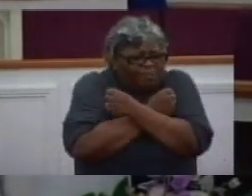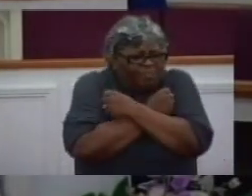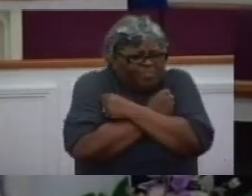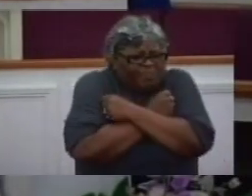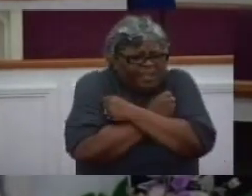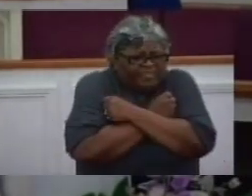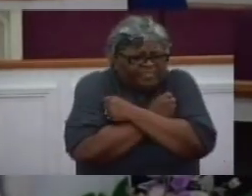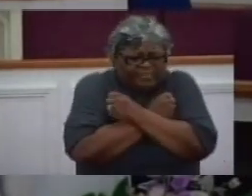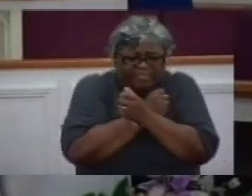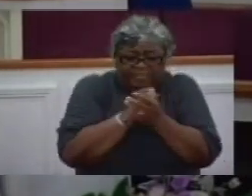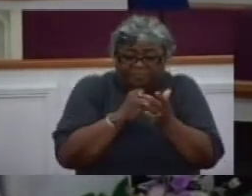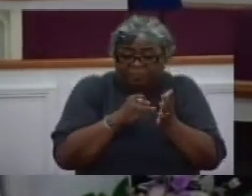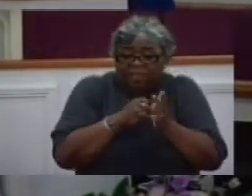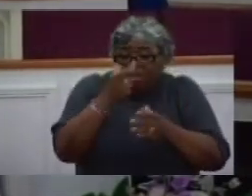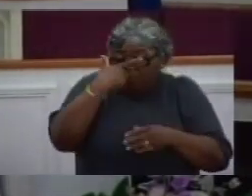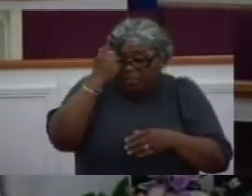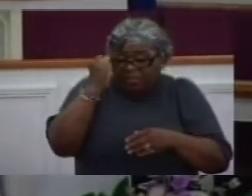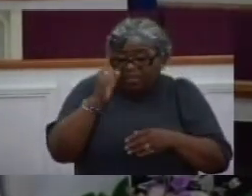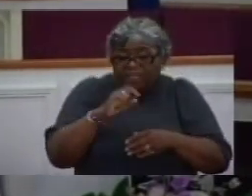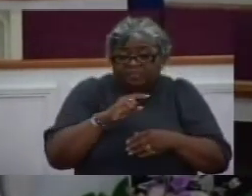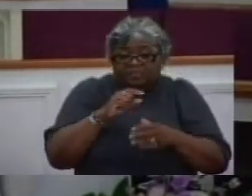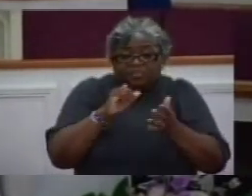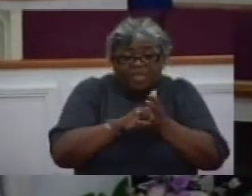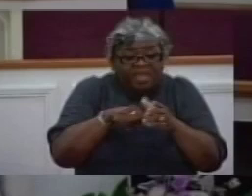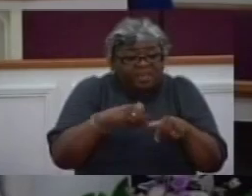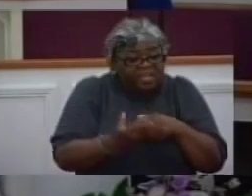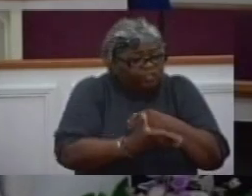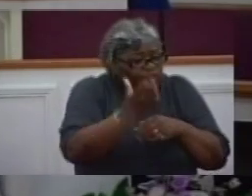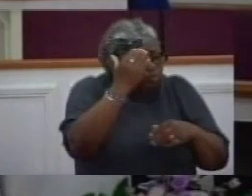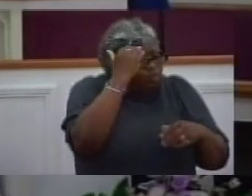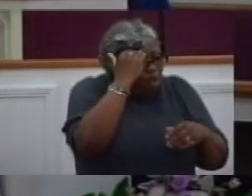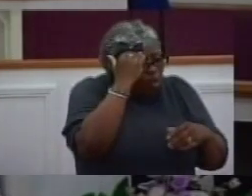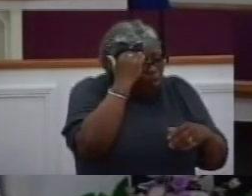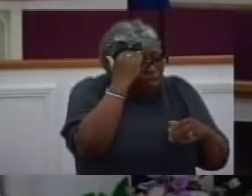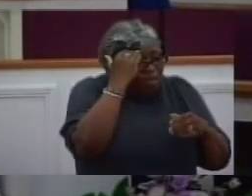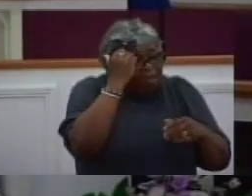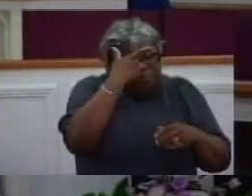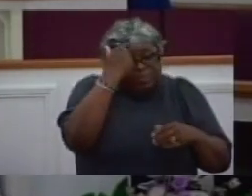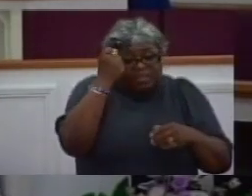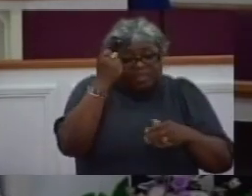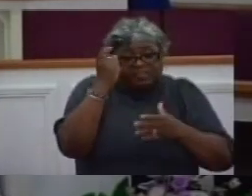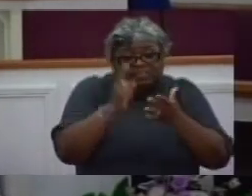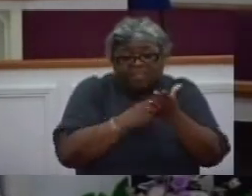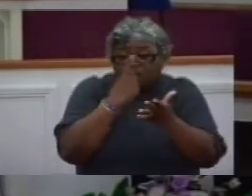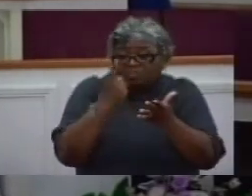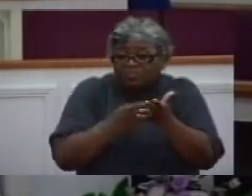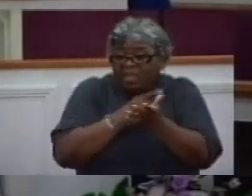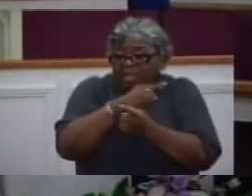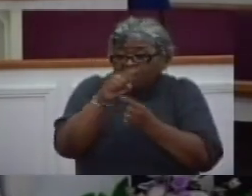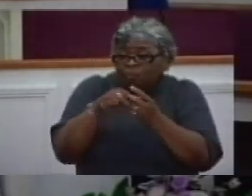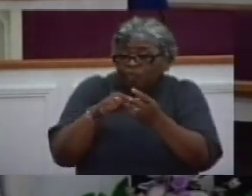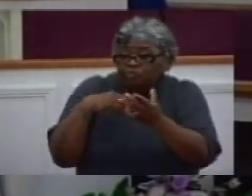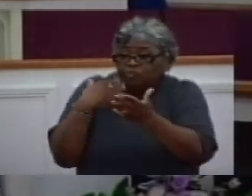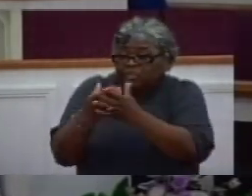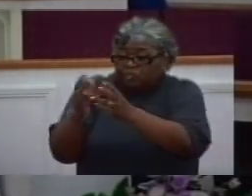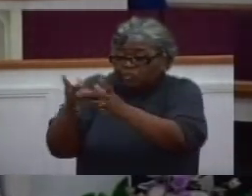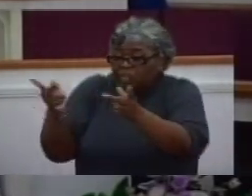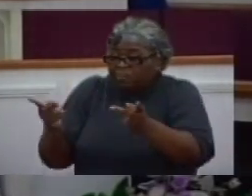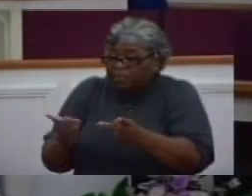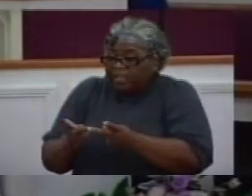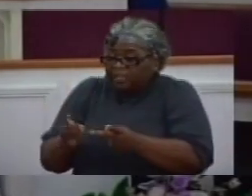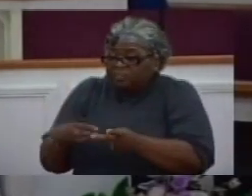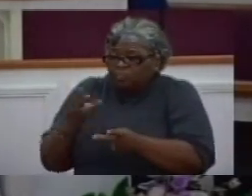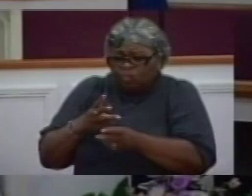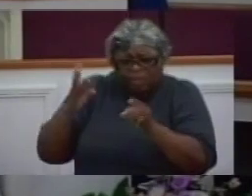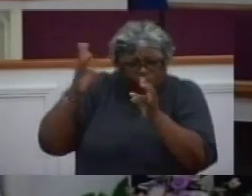it. Because that lets you know. Because sometimes we can get to the place we